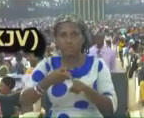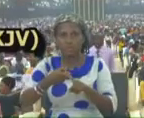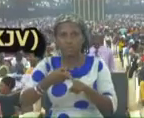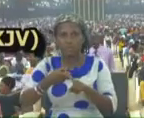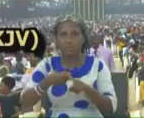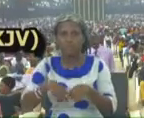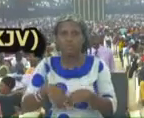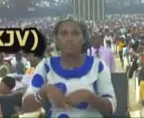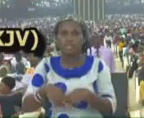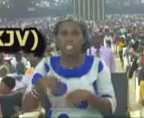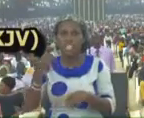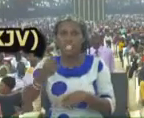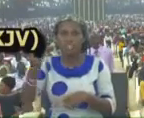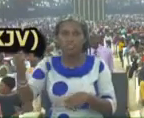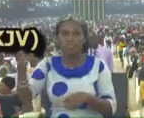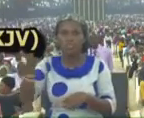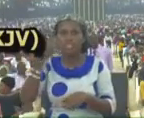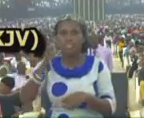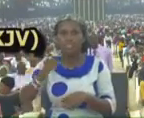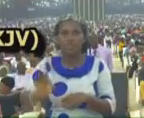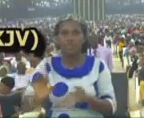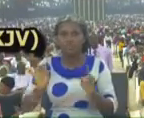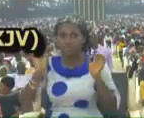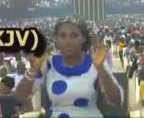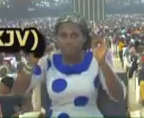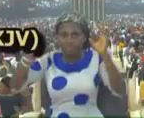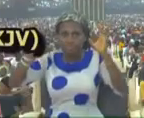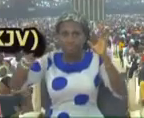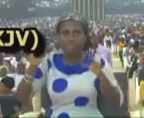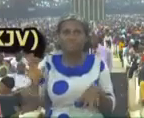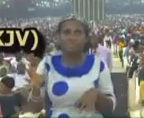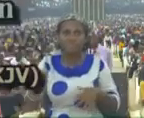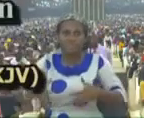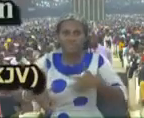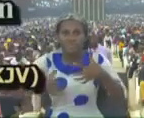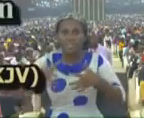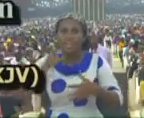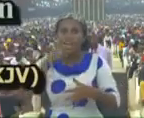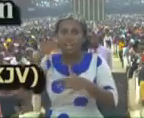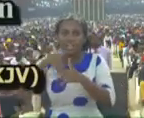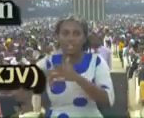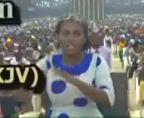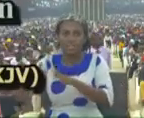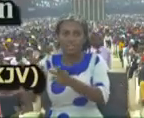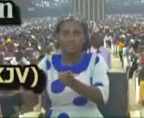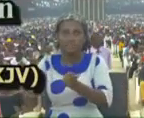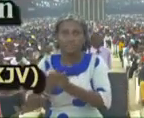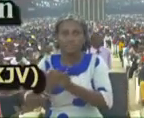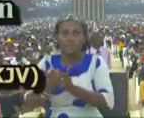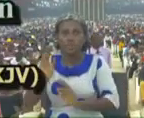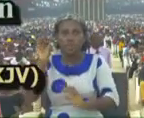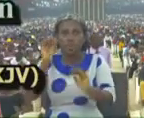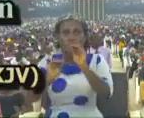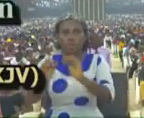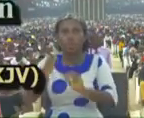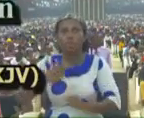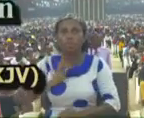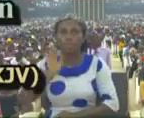Instruments of cruelty are in their habitations. O my